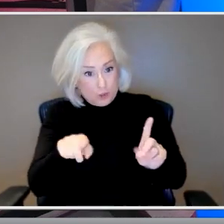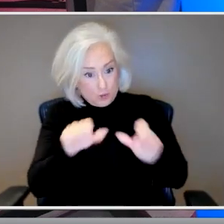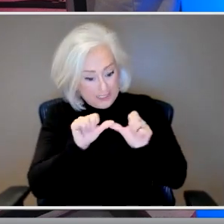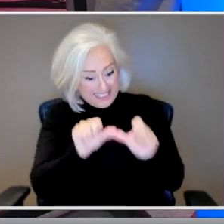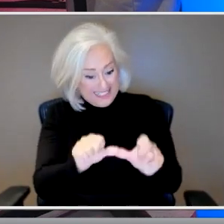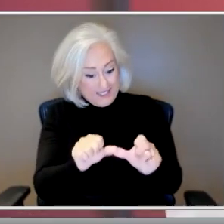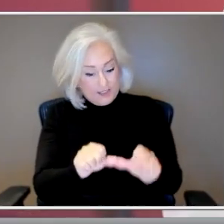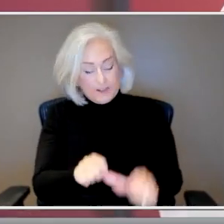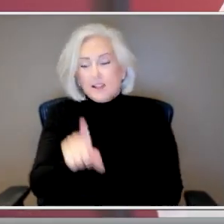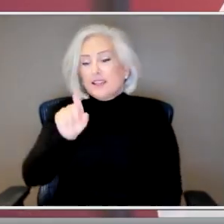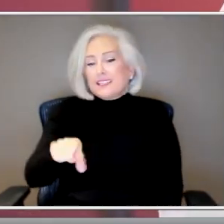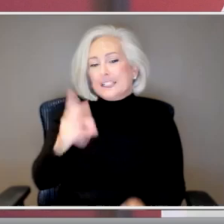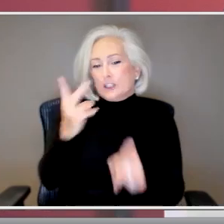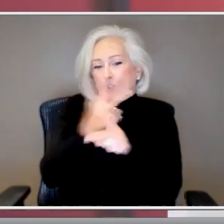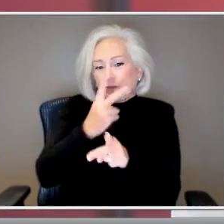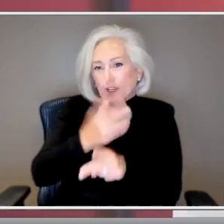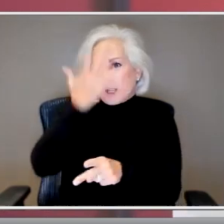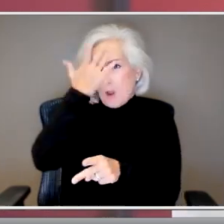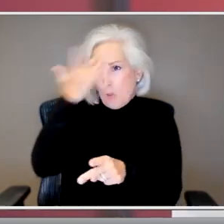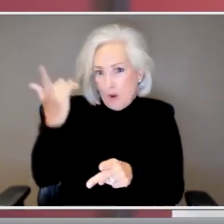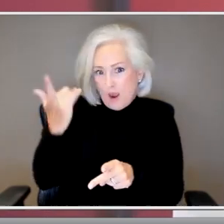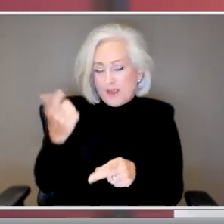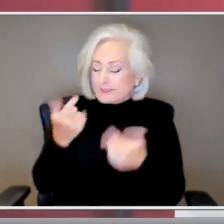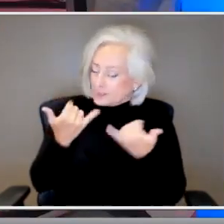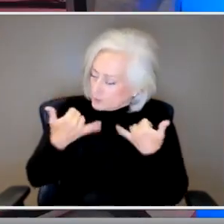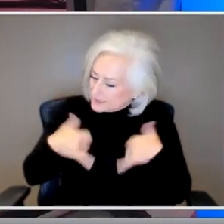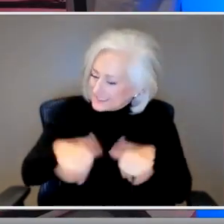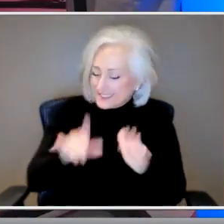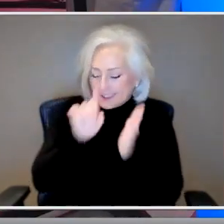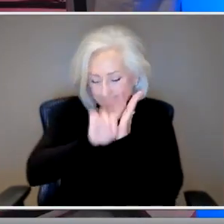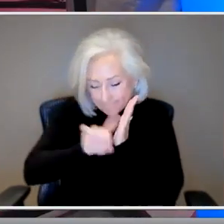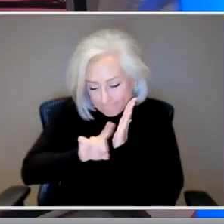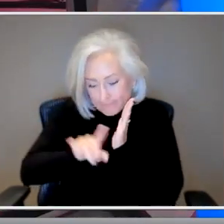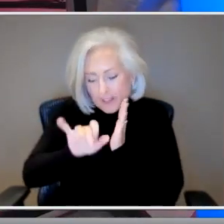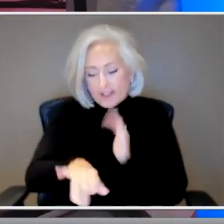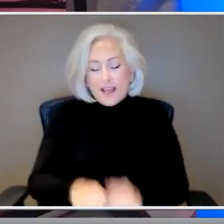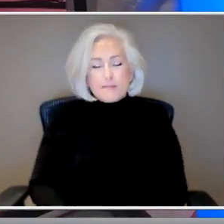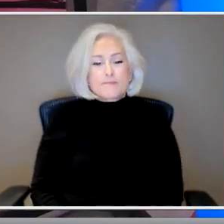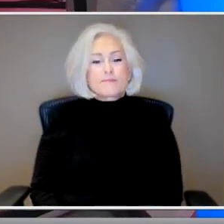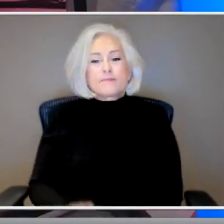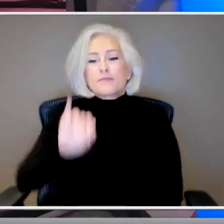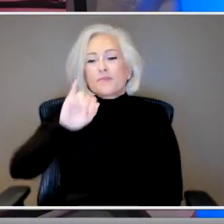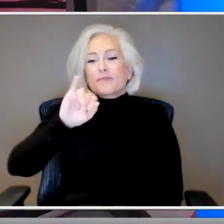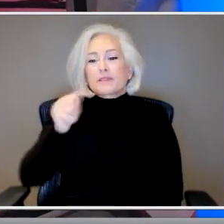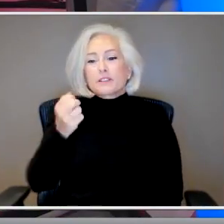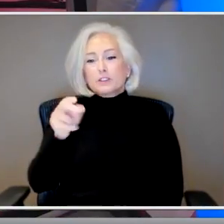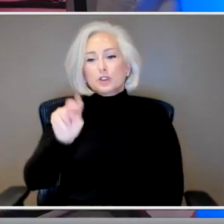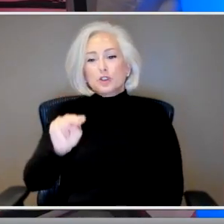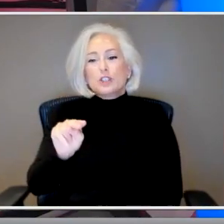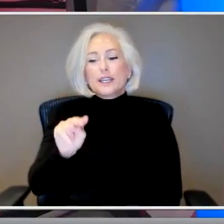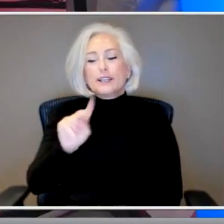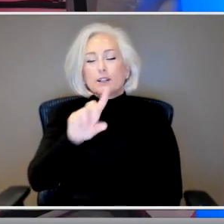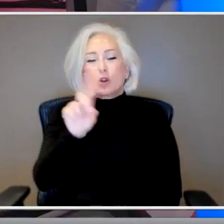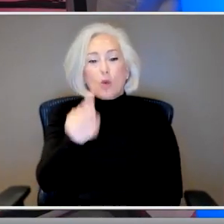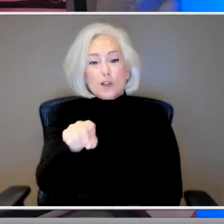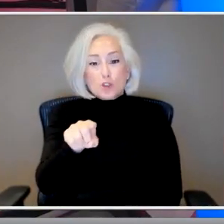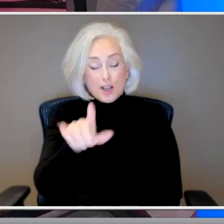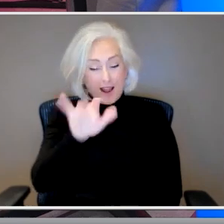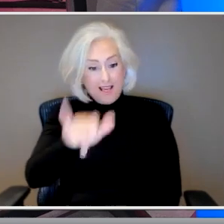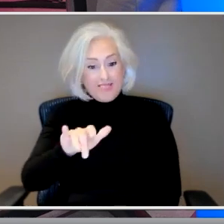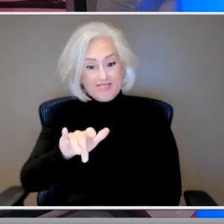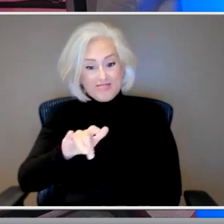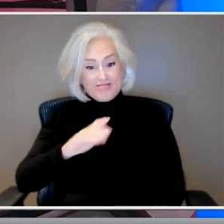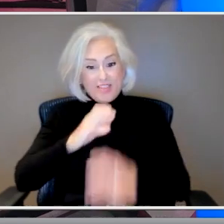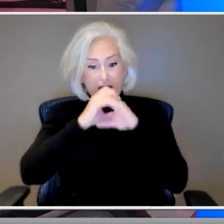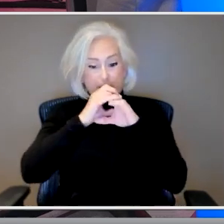out why is it there. So Still keep digging. Mm-hmm. Okay. Jean Reardon has a question. Did these blockages show up on a PET